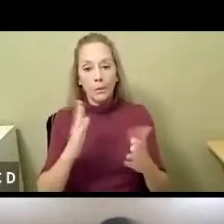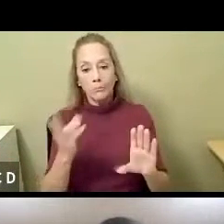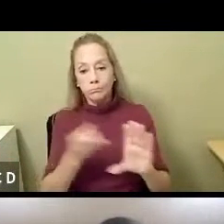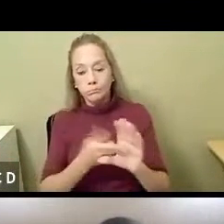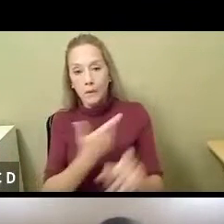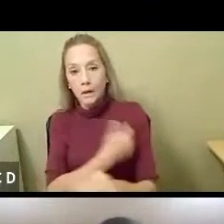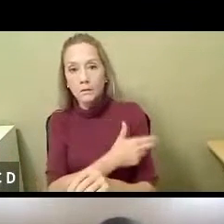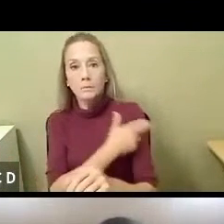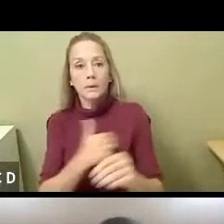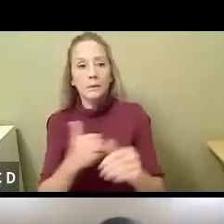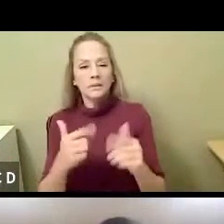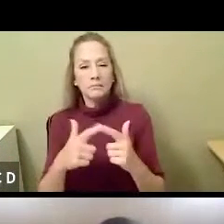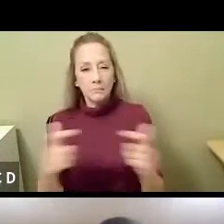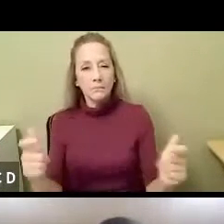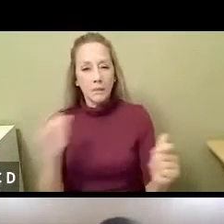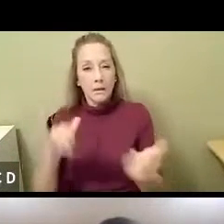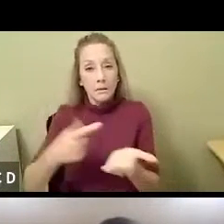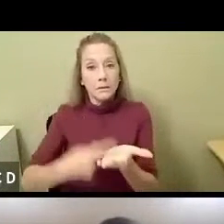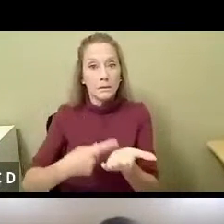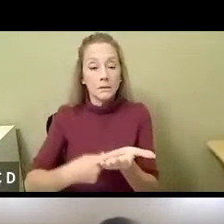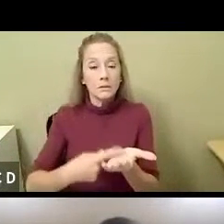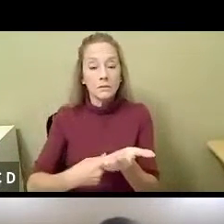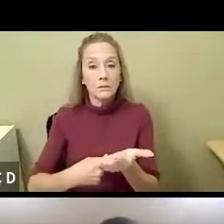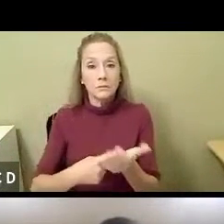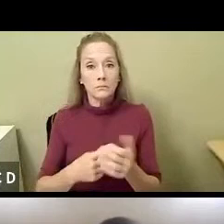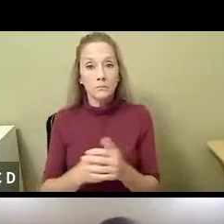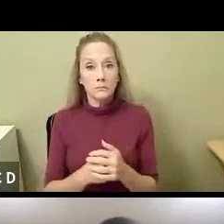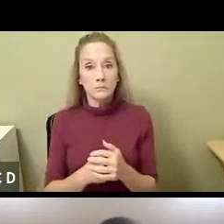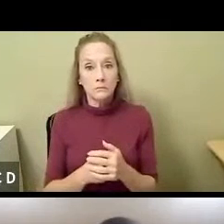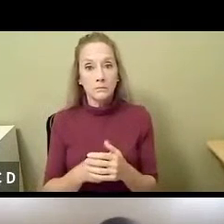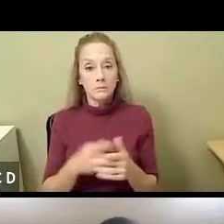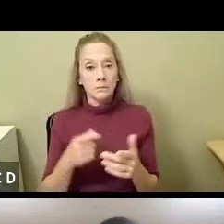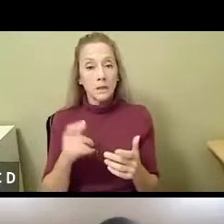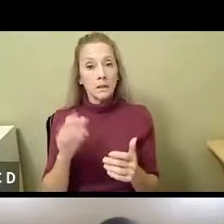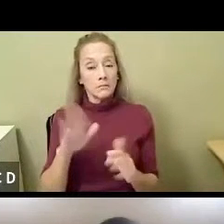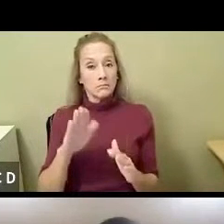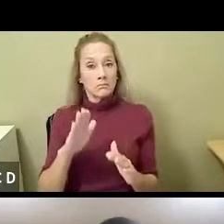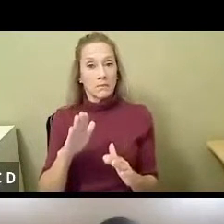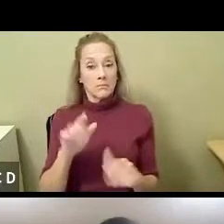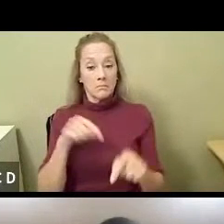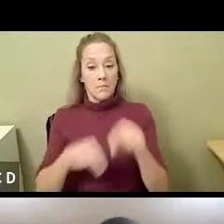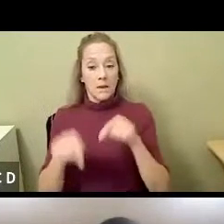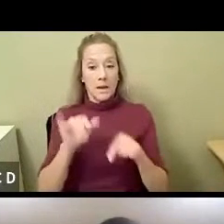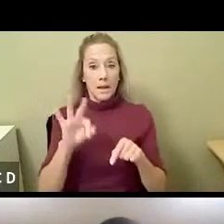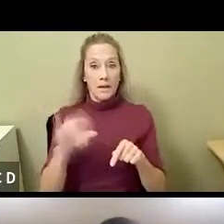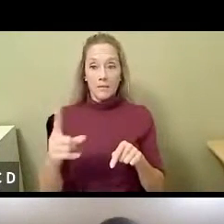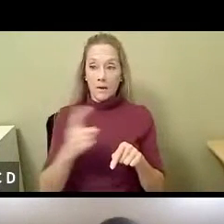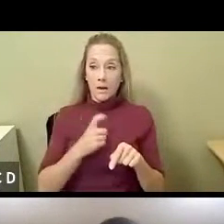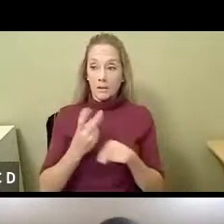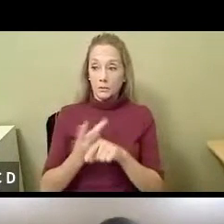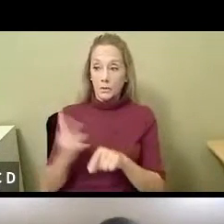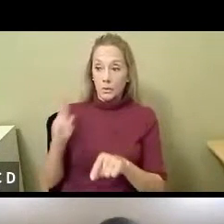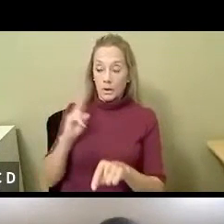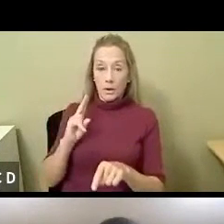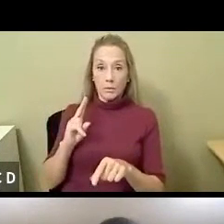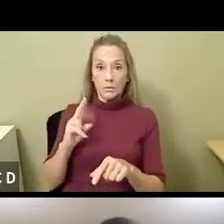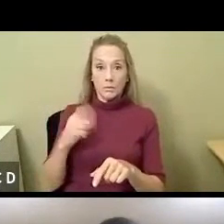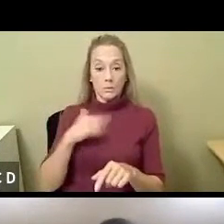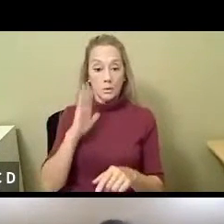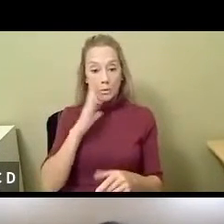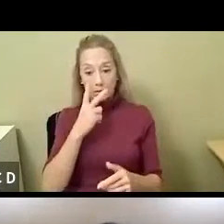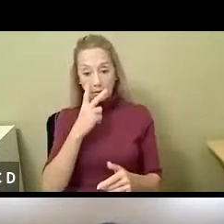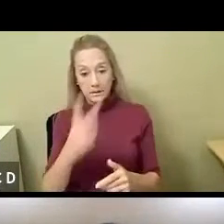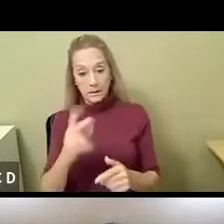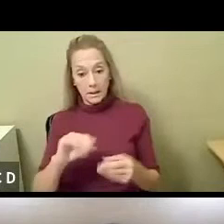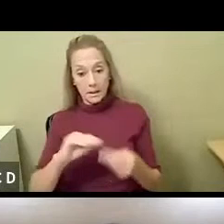But I will say that if you had asked me 2 weeks ago when we met if we would see that census